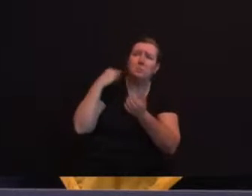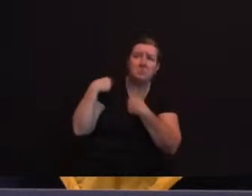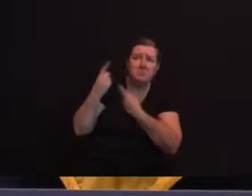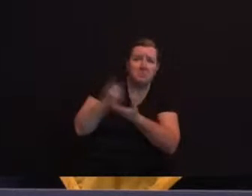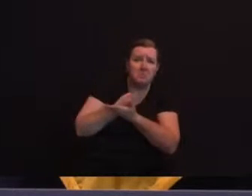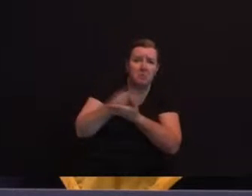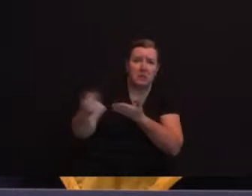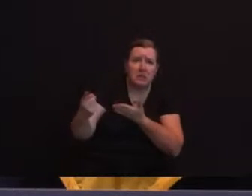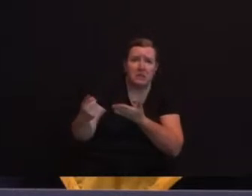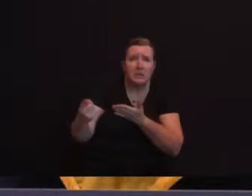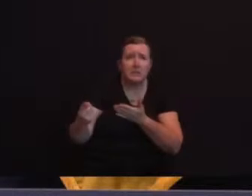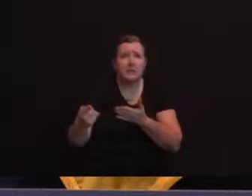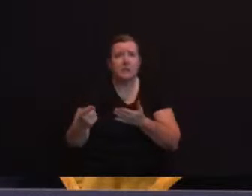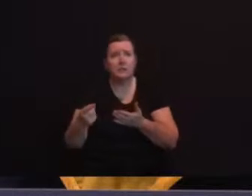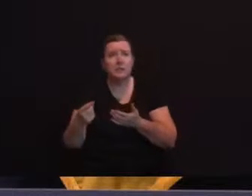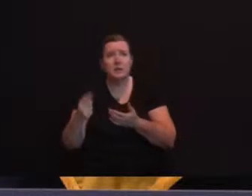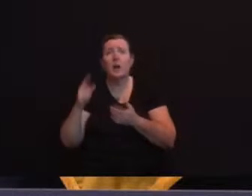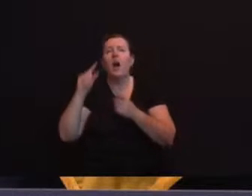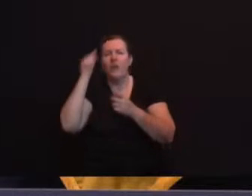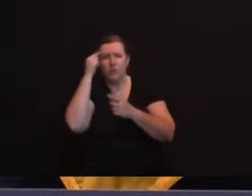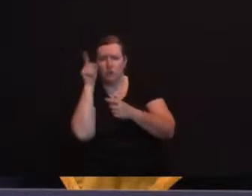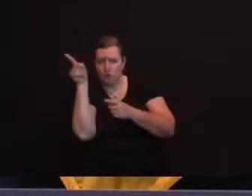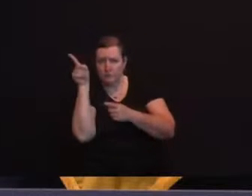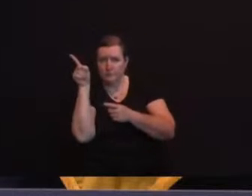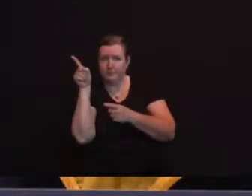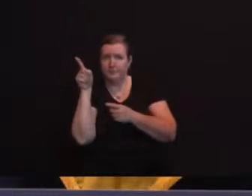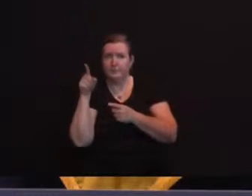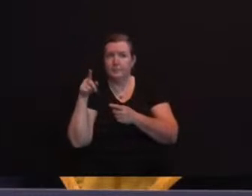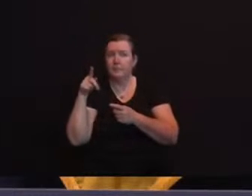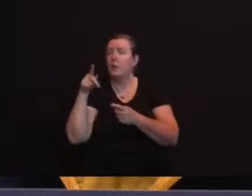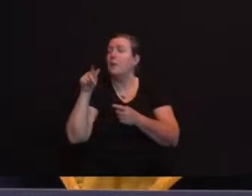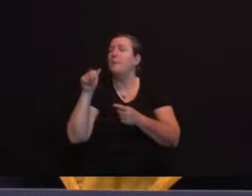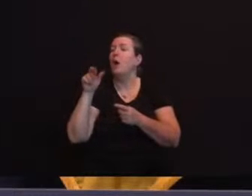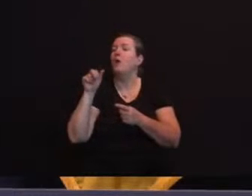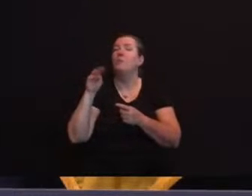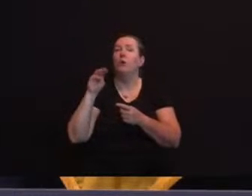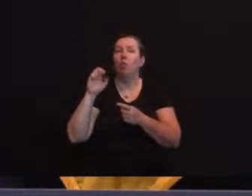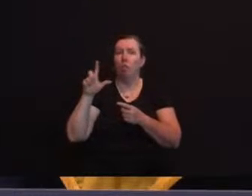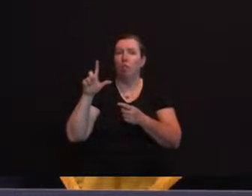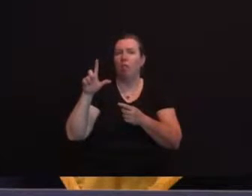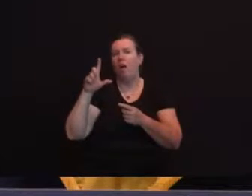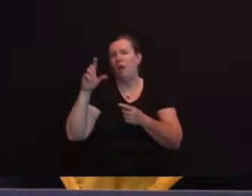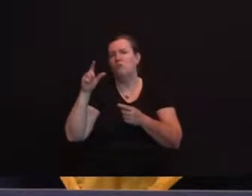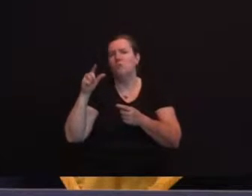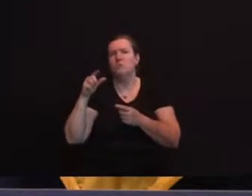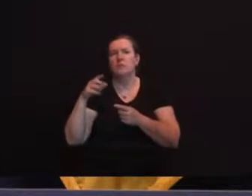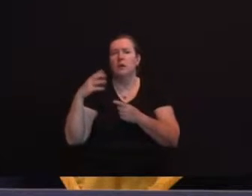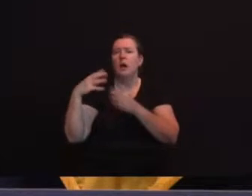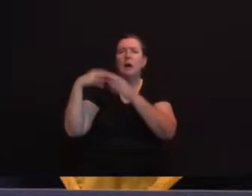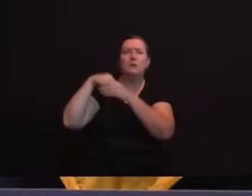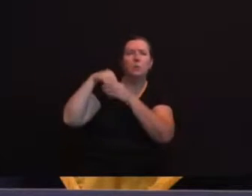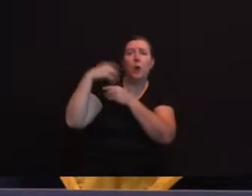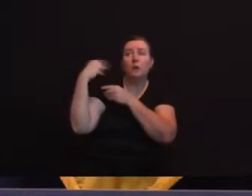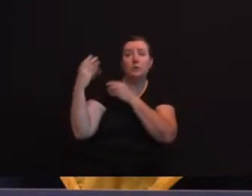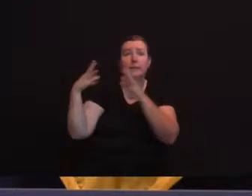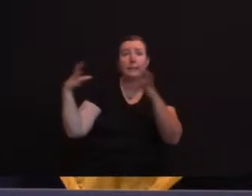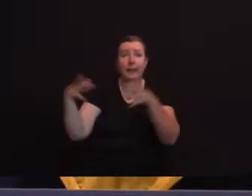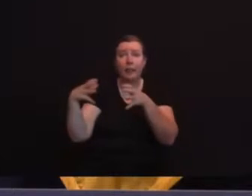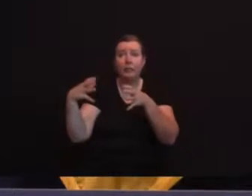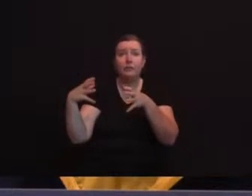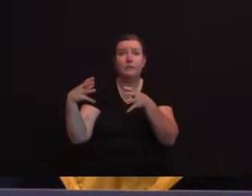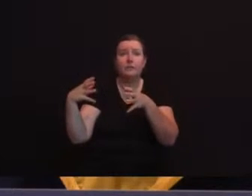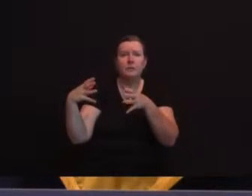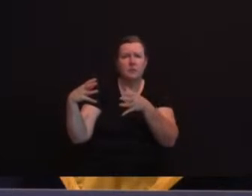governor or for Paramount Garg, want to know if the indoor and outdoor gathering limits, if the exclusion for religious services would